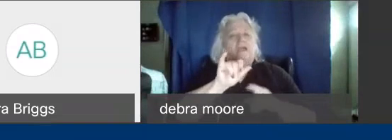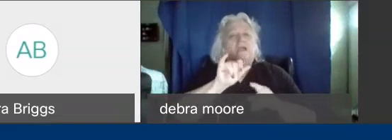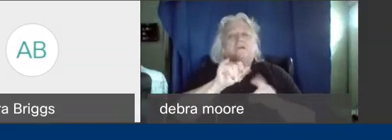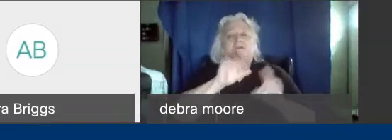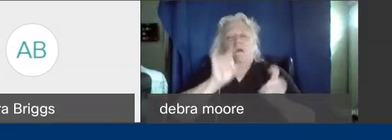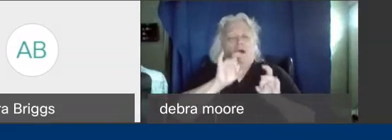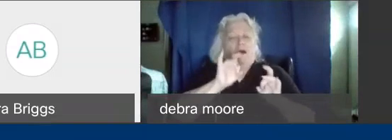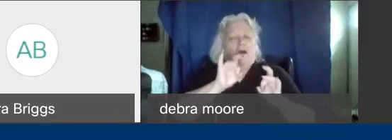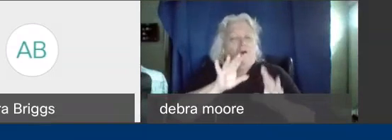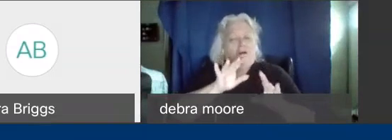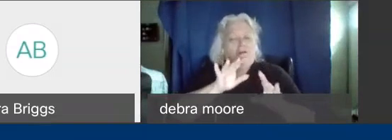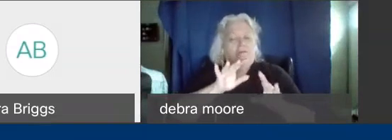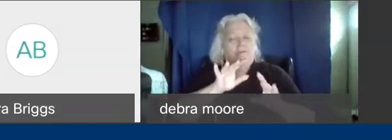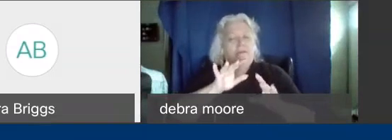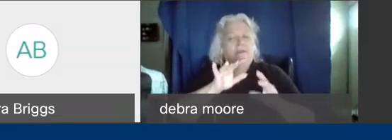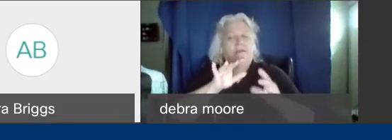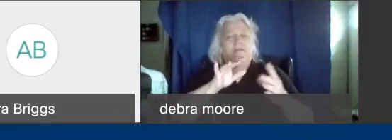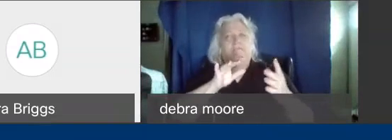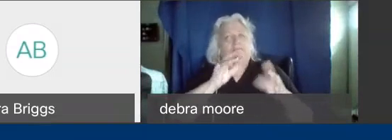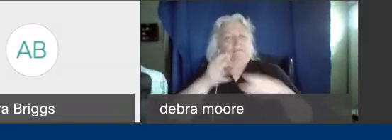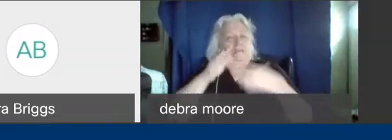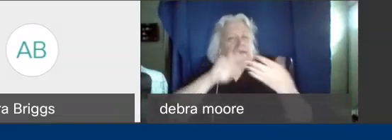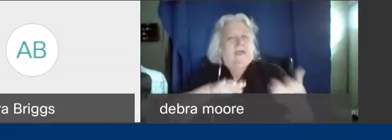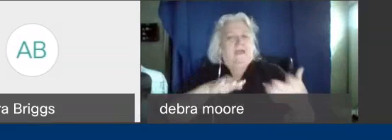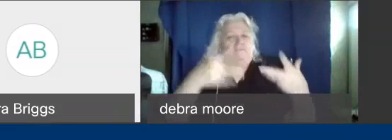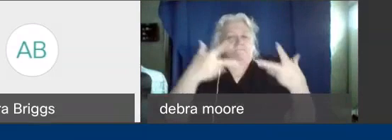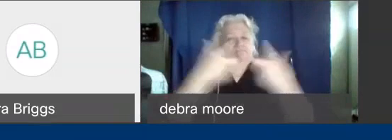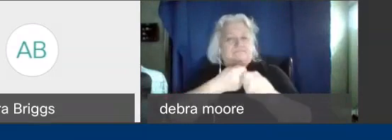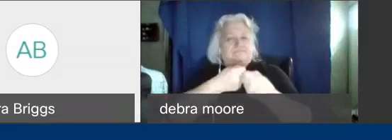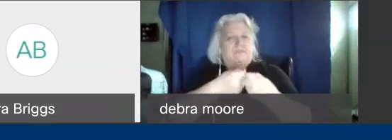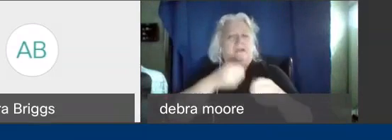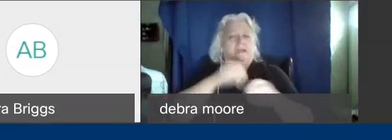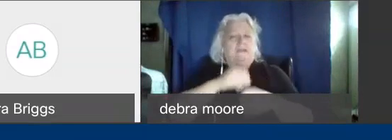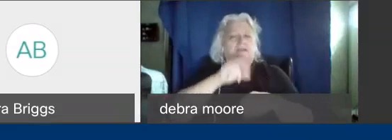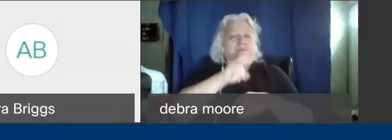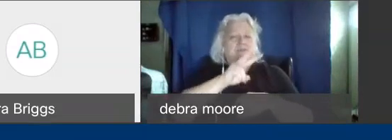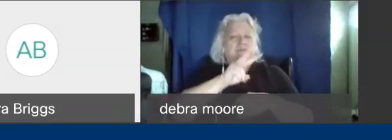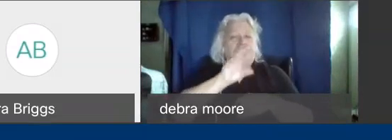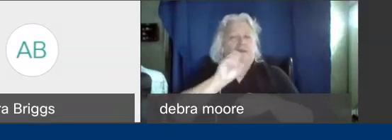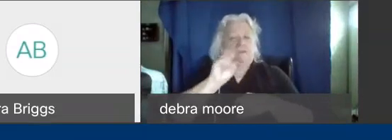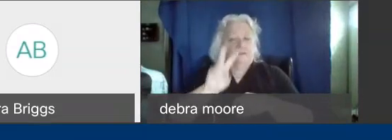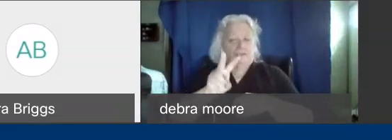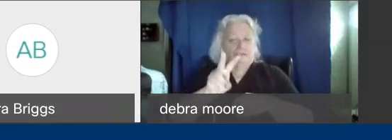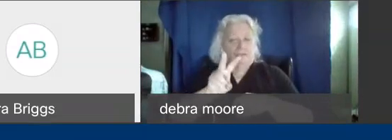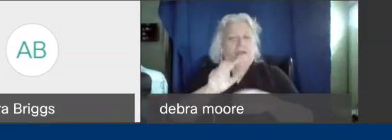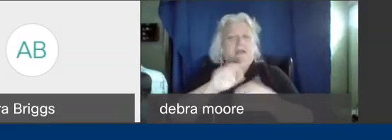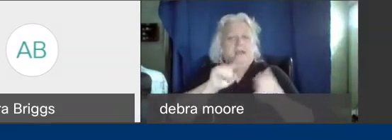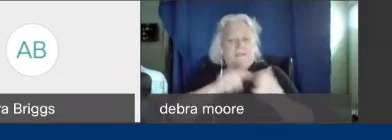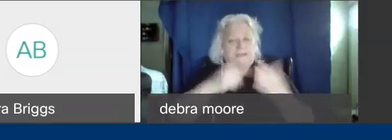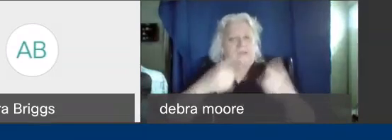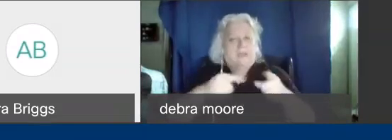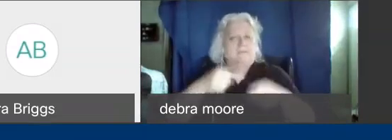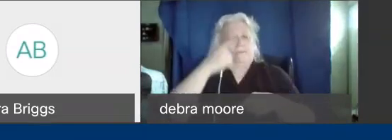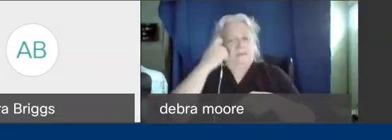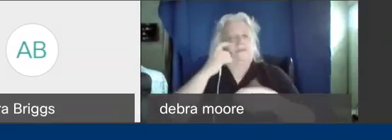away in a car accident when he was coming home from a fraternity event in 2002. So this came into effect because